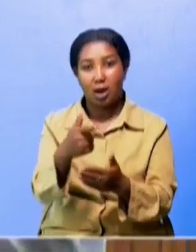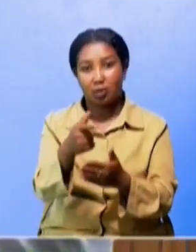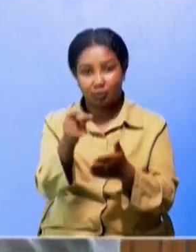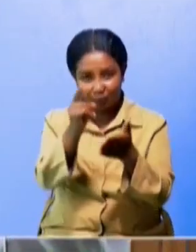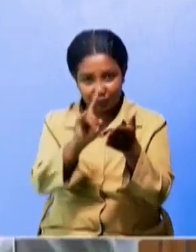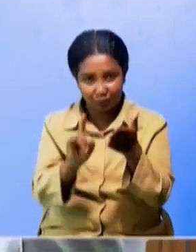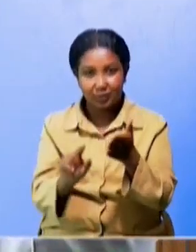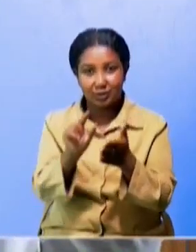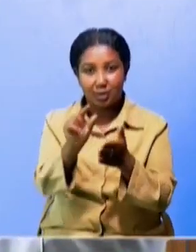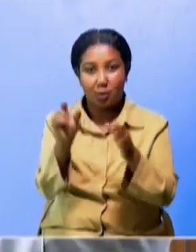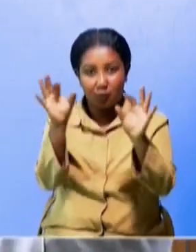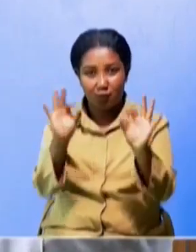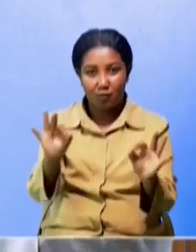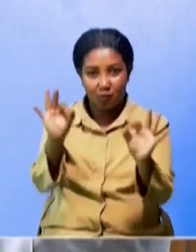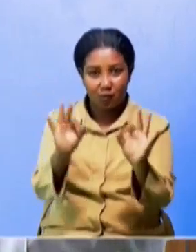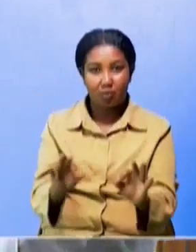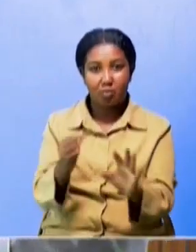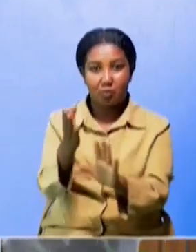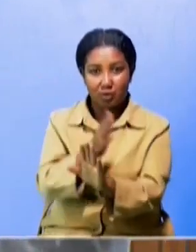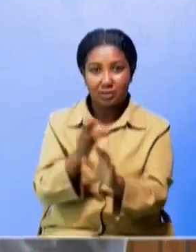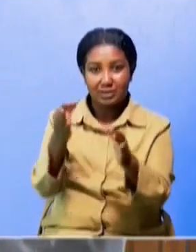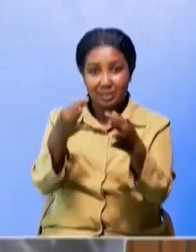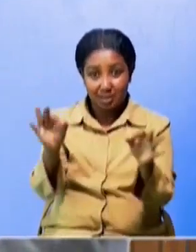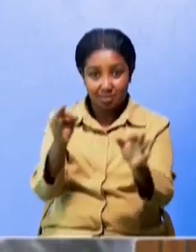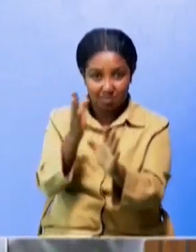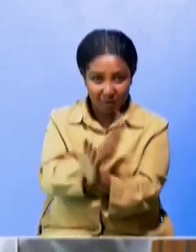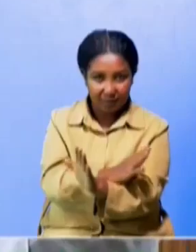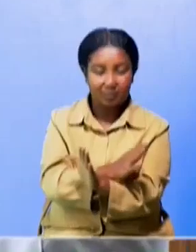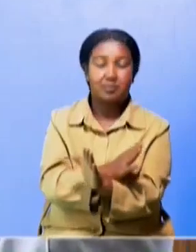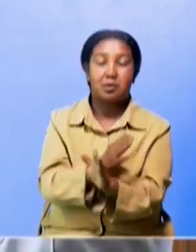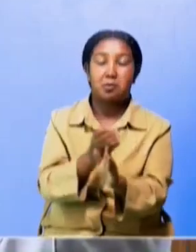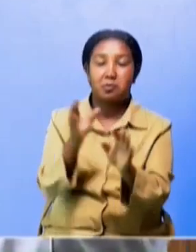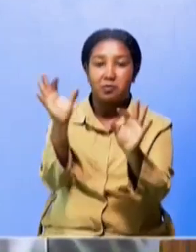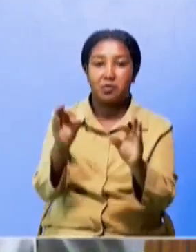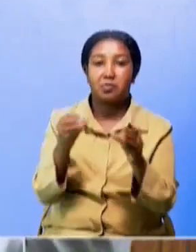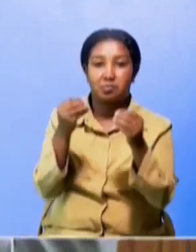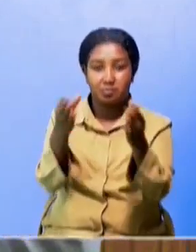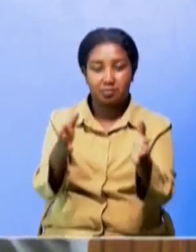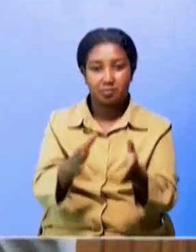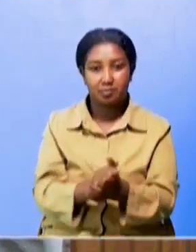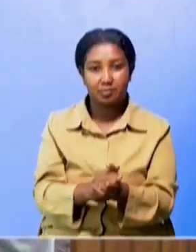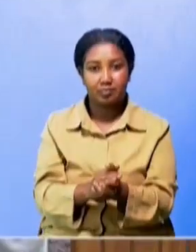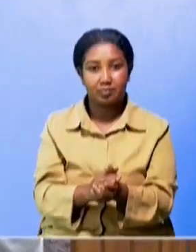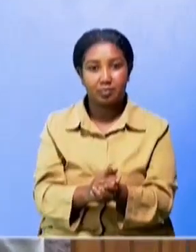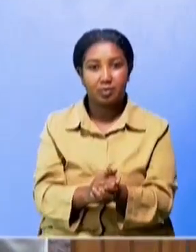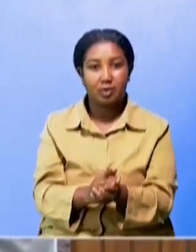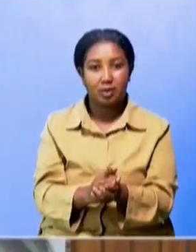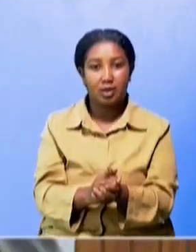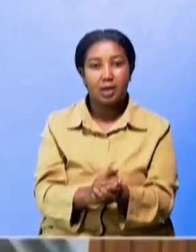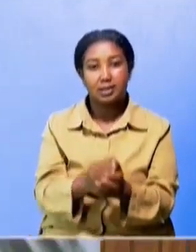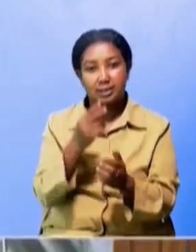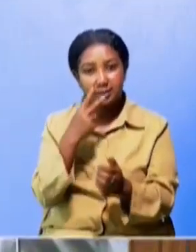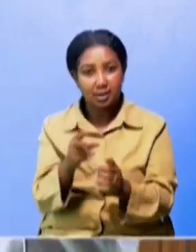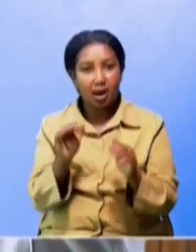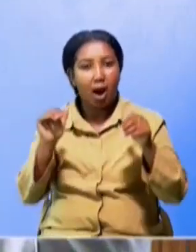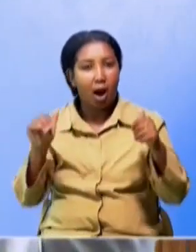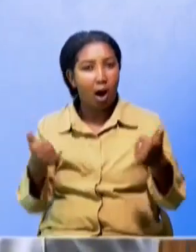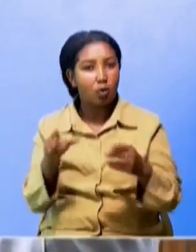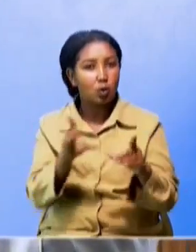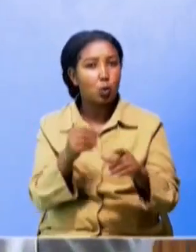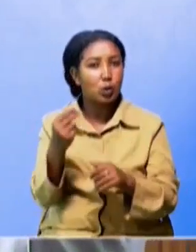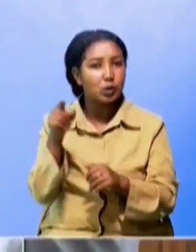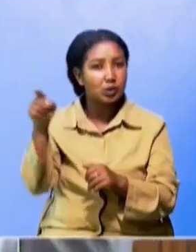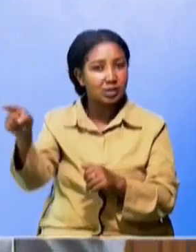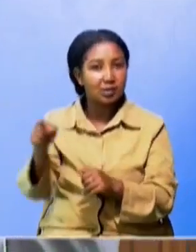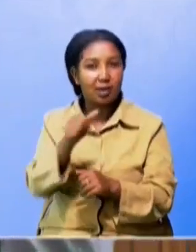of the forms before I'm going to make some sentences based on these adverbs of frequency. Let's go and see how do we use